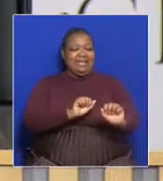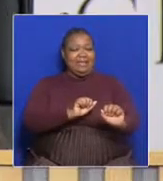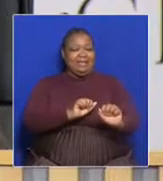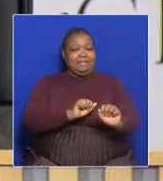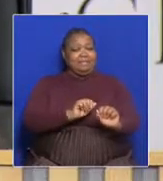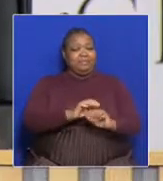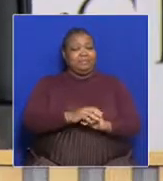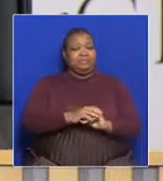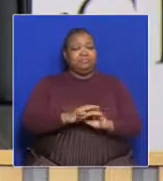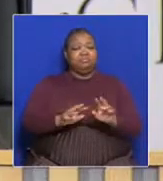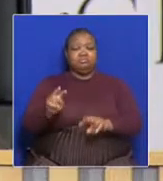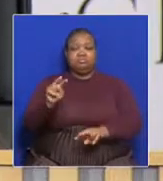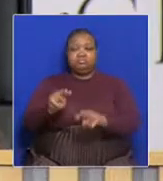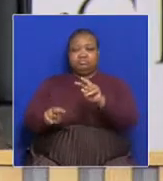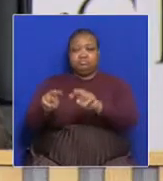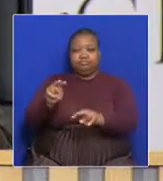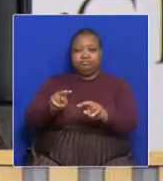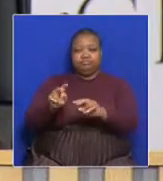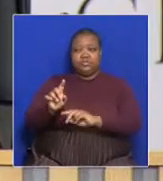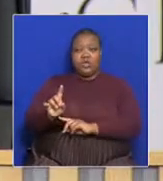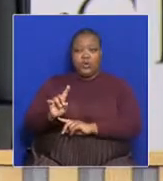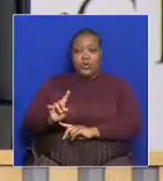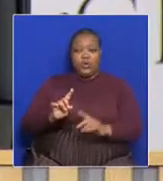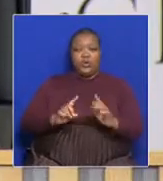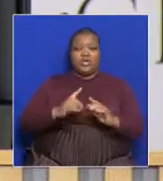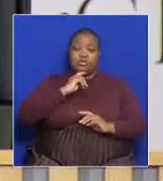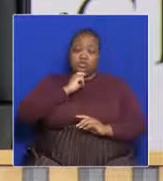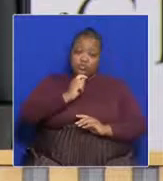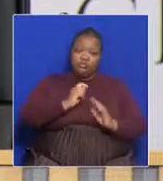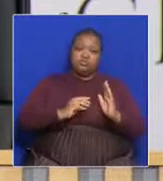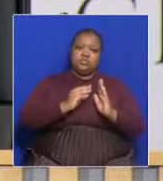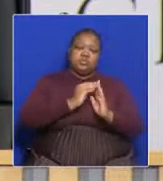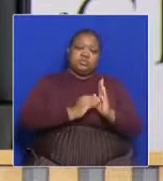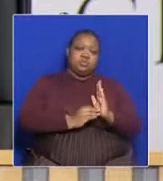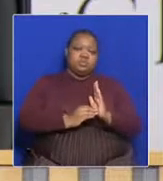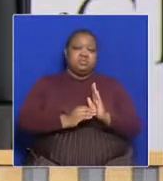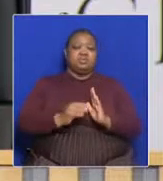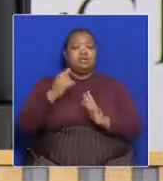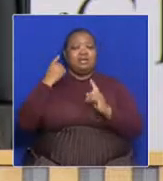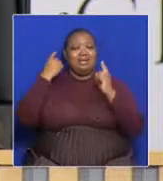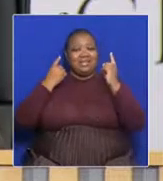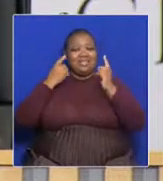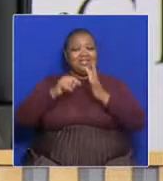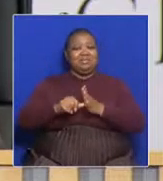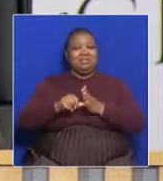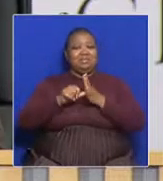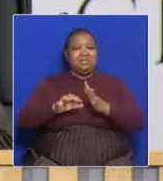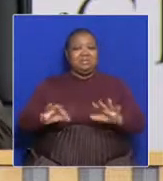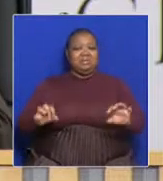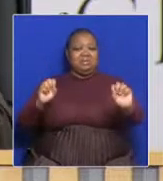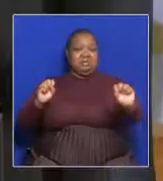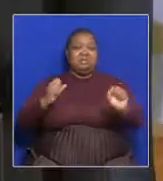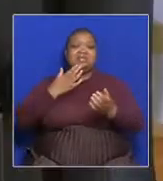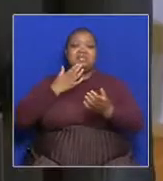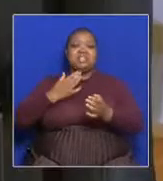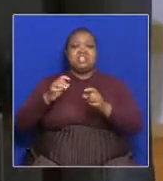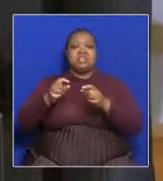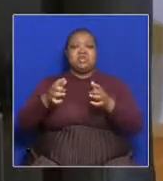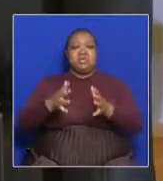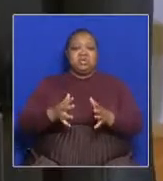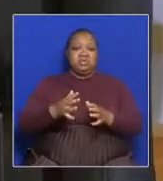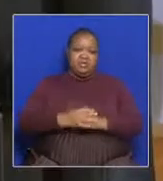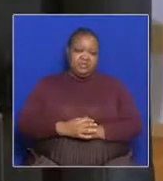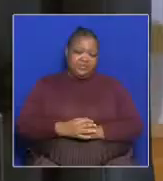observations on the scene. So I just thought it pertinent to point that out. Thank you, Commissioner. Thank you.